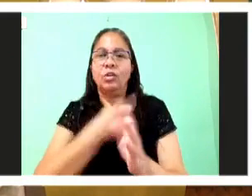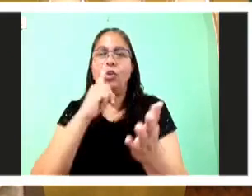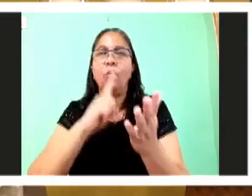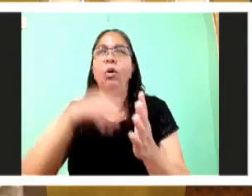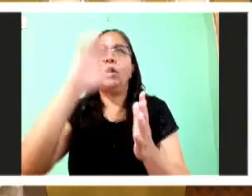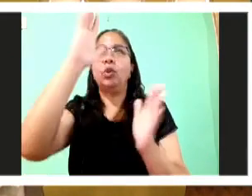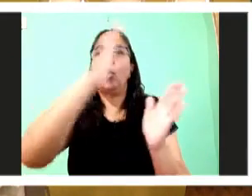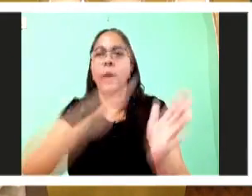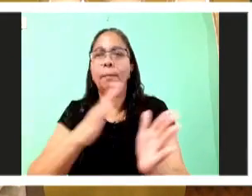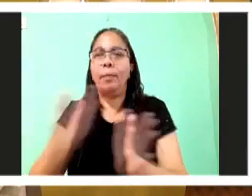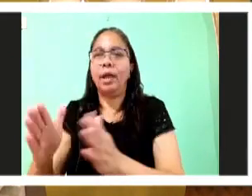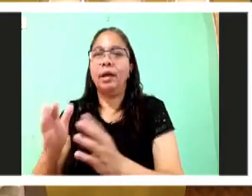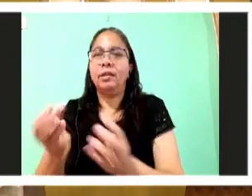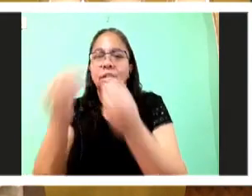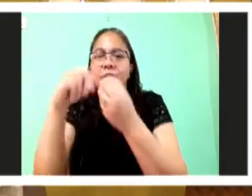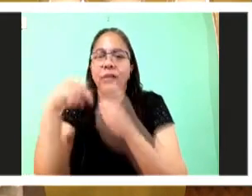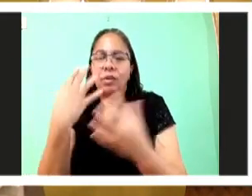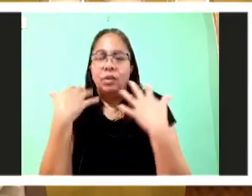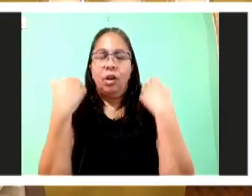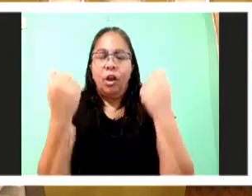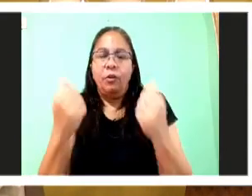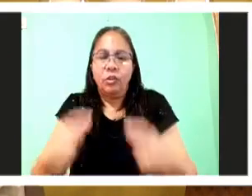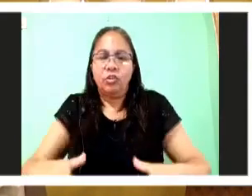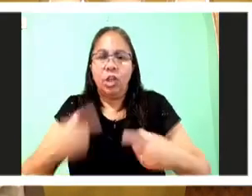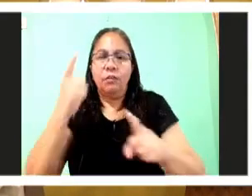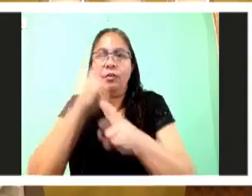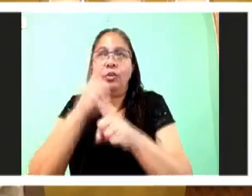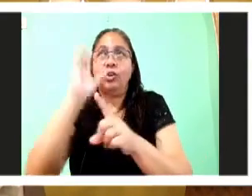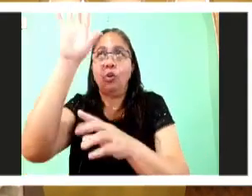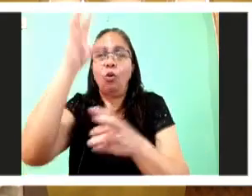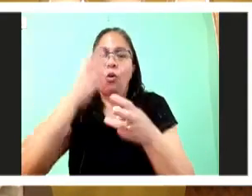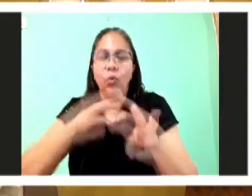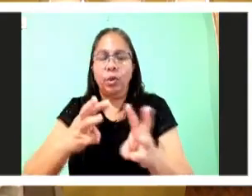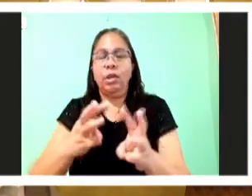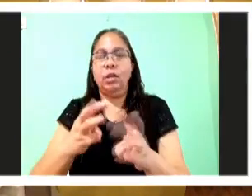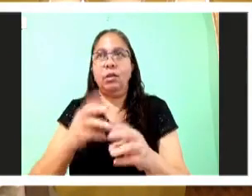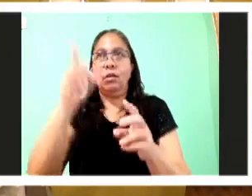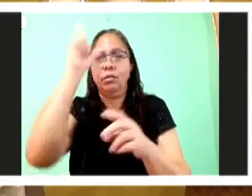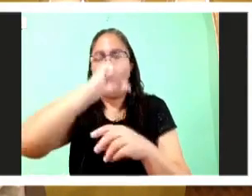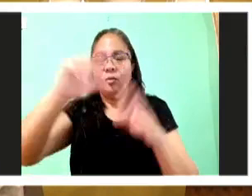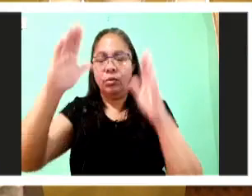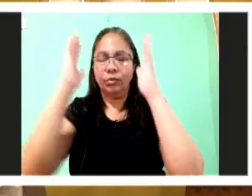give us courage to live all that you ask of us. Lord, hear us.